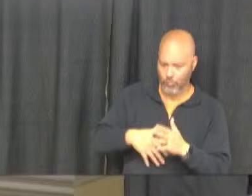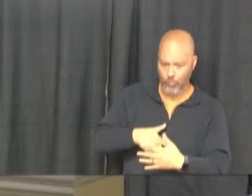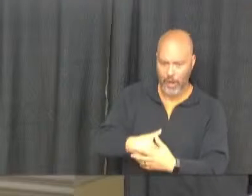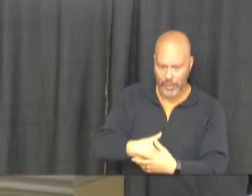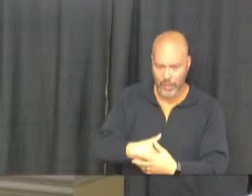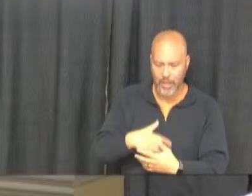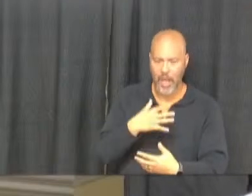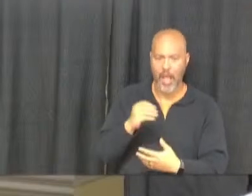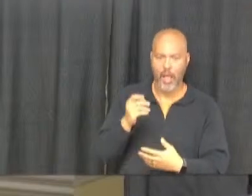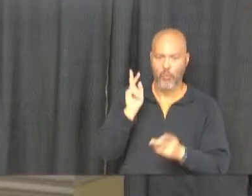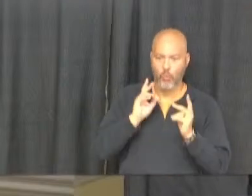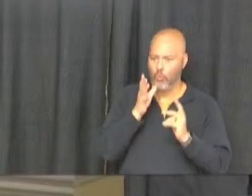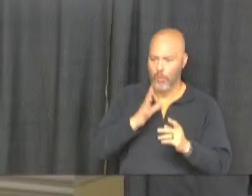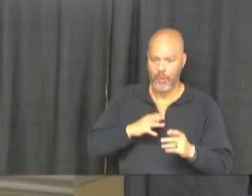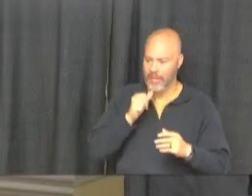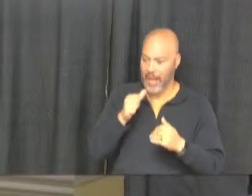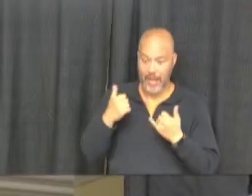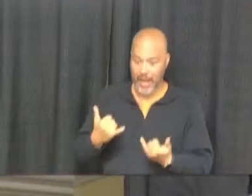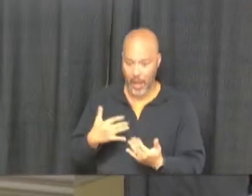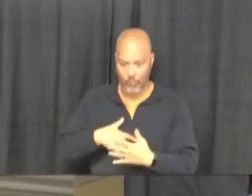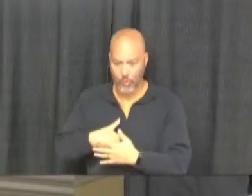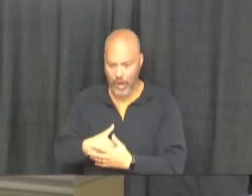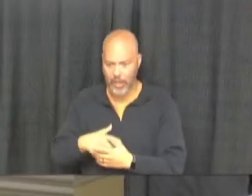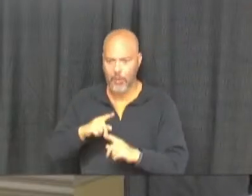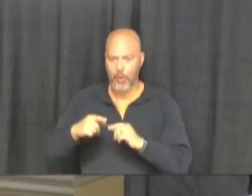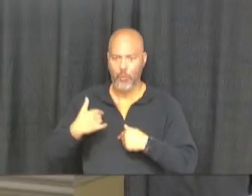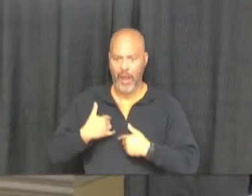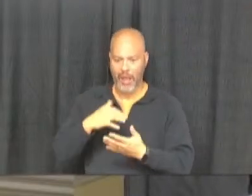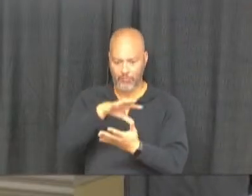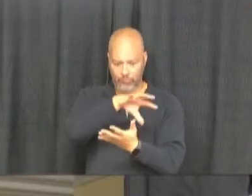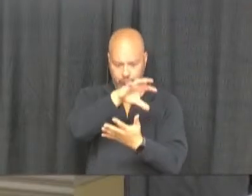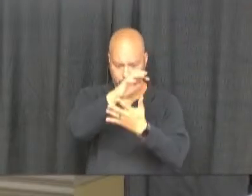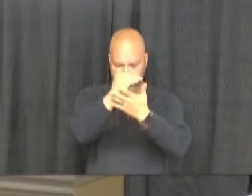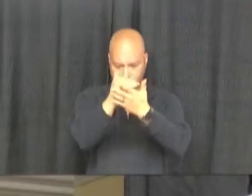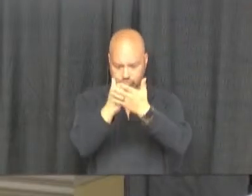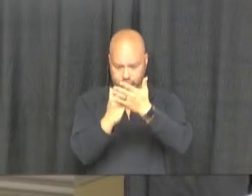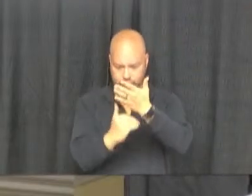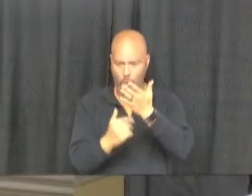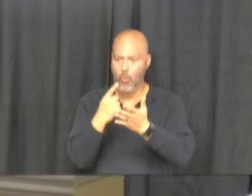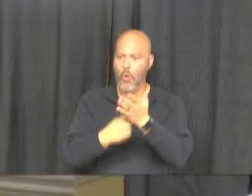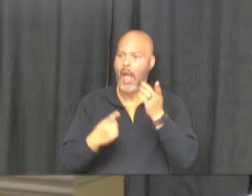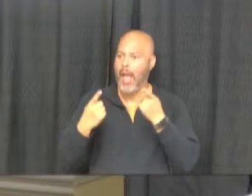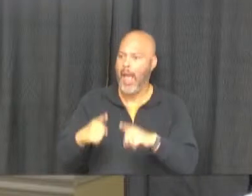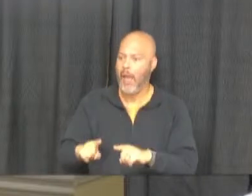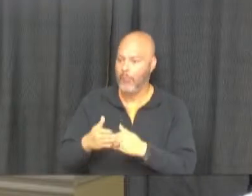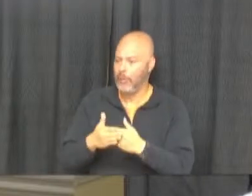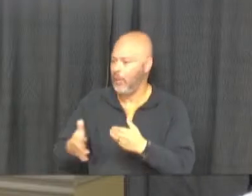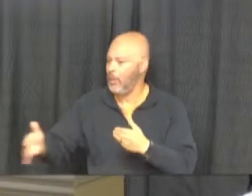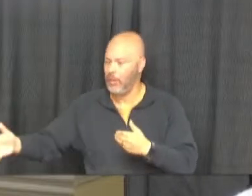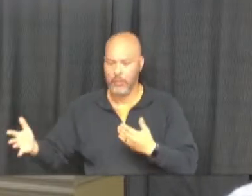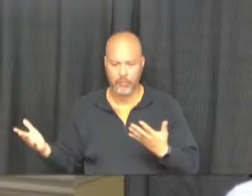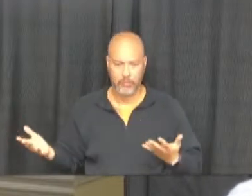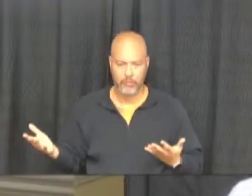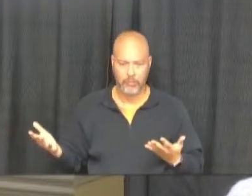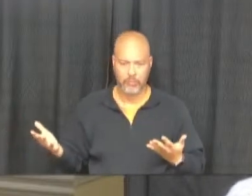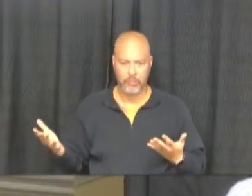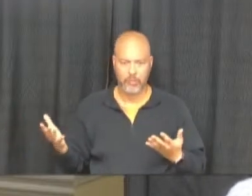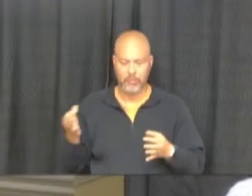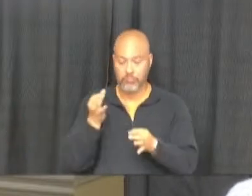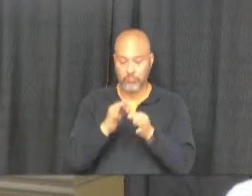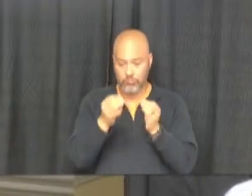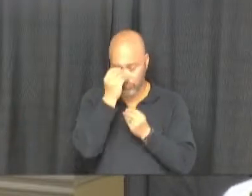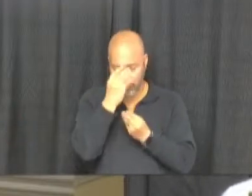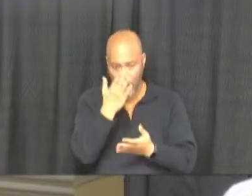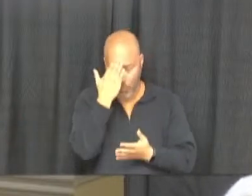and women who are no longer pregnant, and we have a whole circle of what happens to the rest. Just to